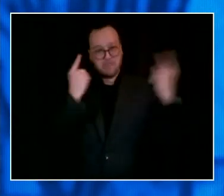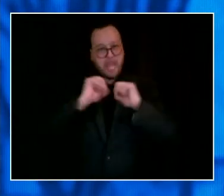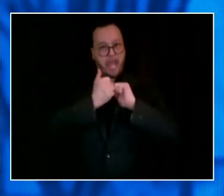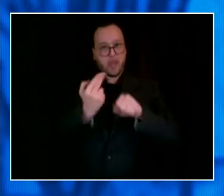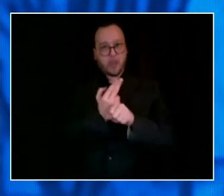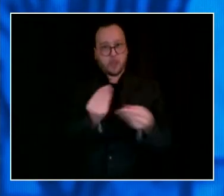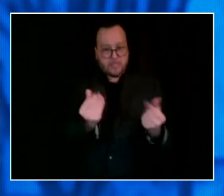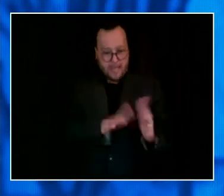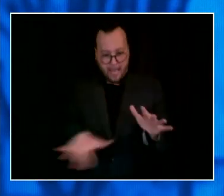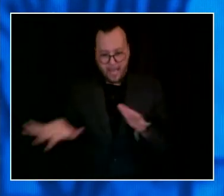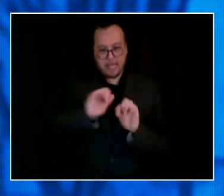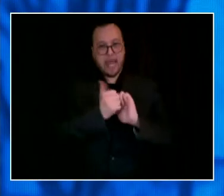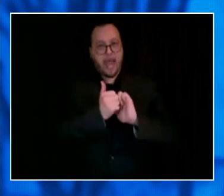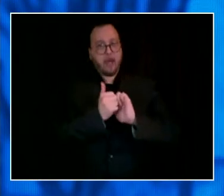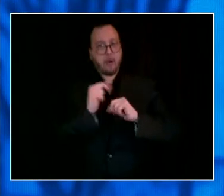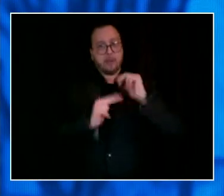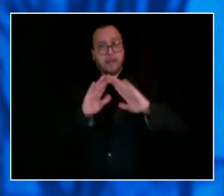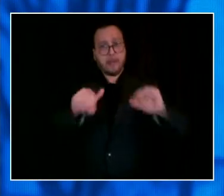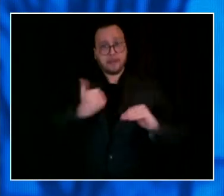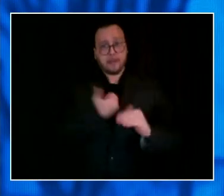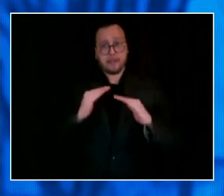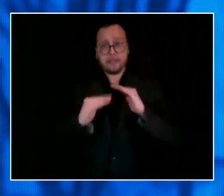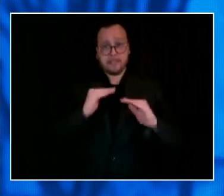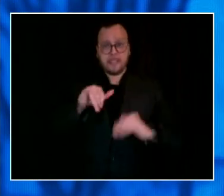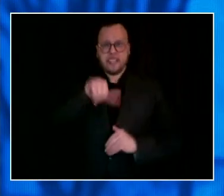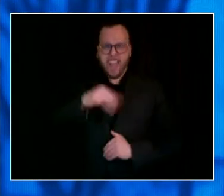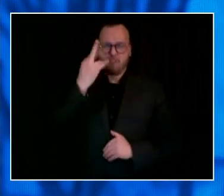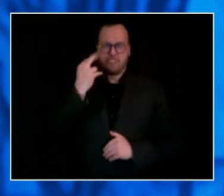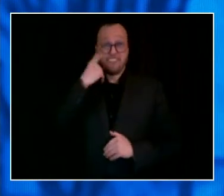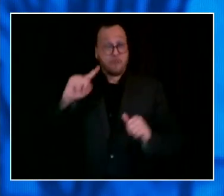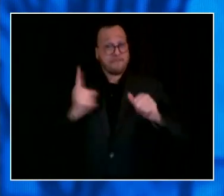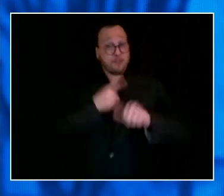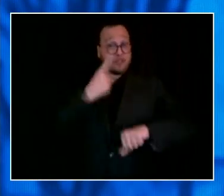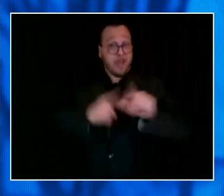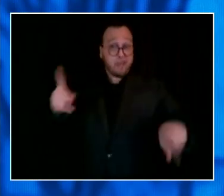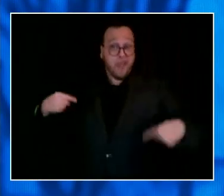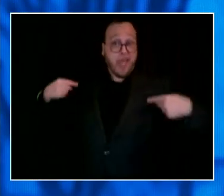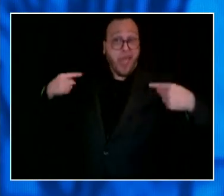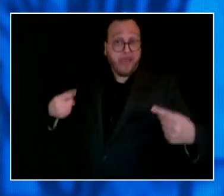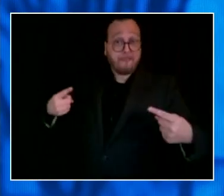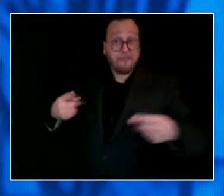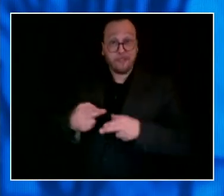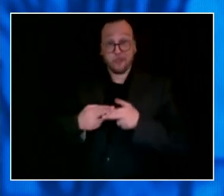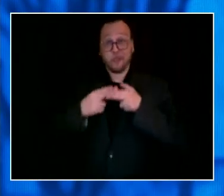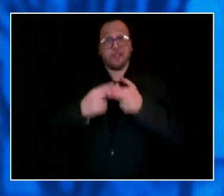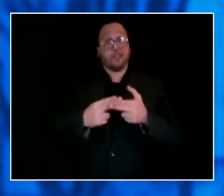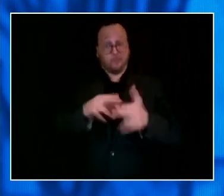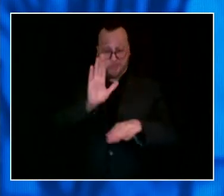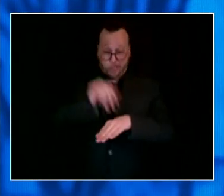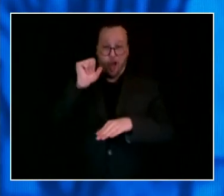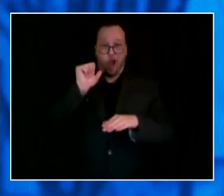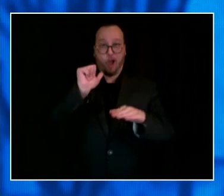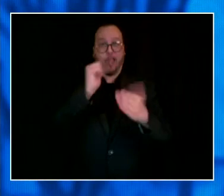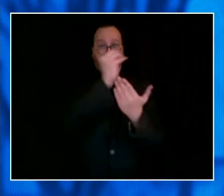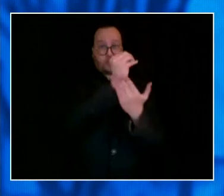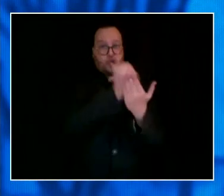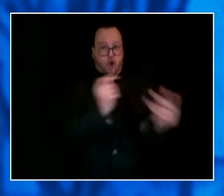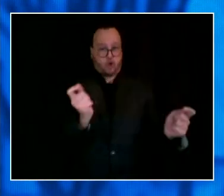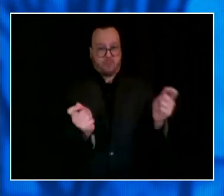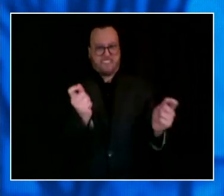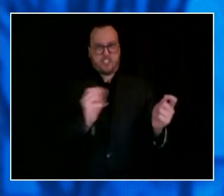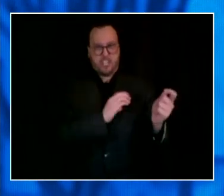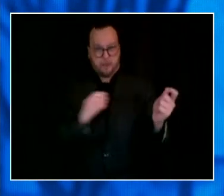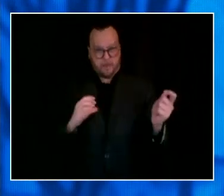build housing in our city. That's why, for the first time ever, we called a charter revision commission to focus on housing and